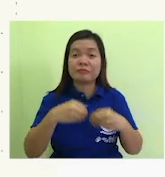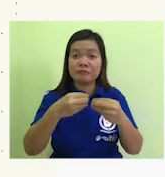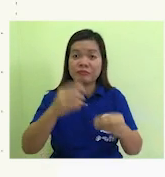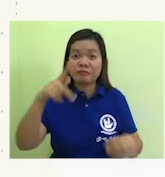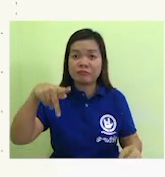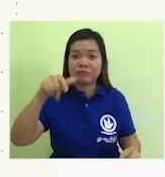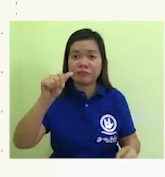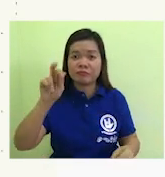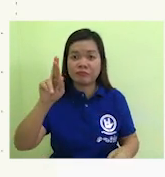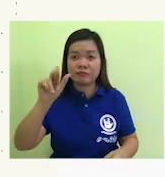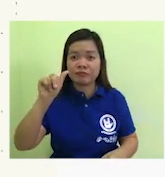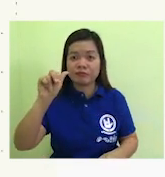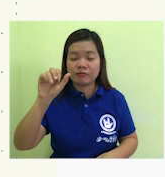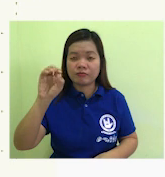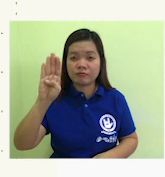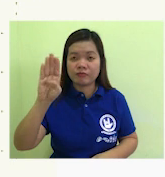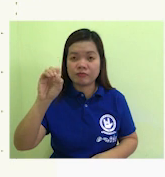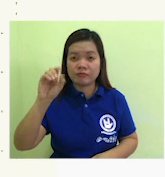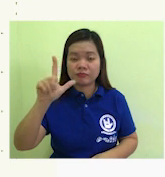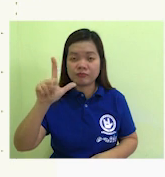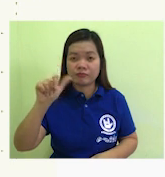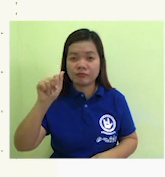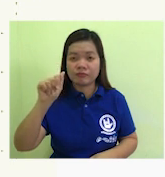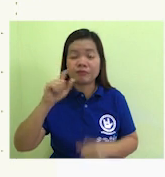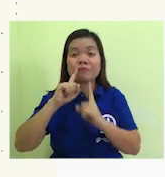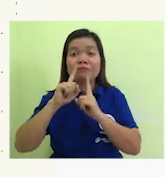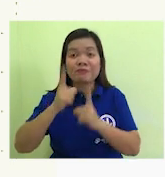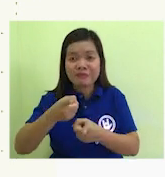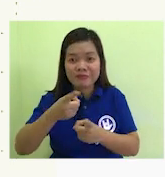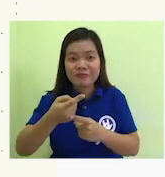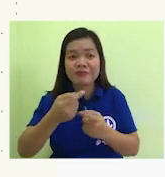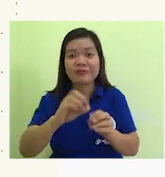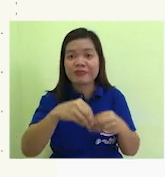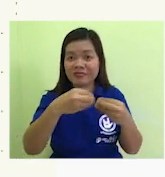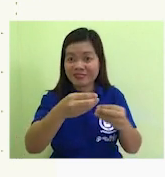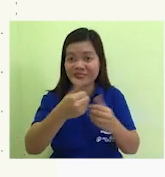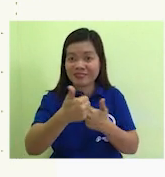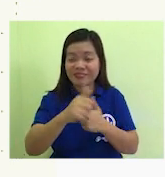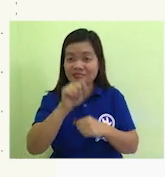Given the parabola, answer the following questions.